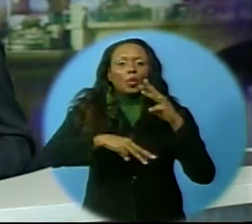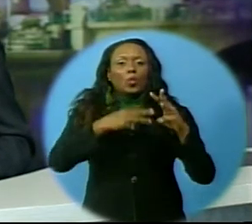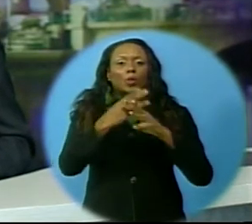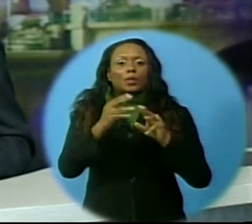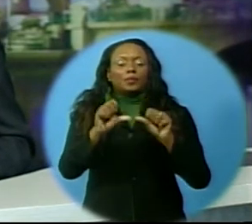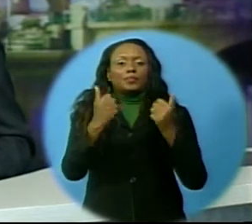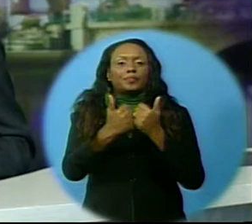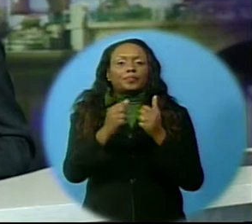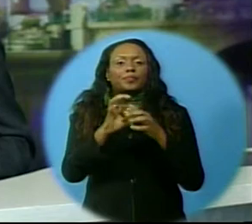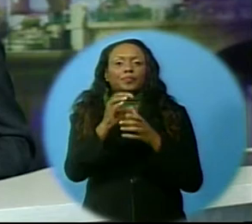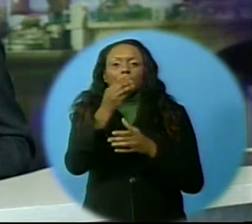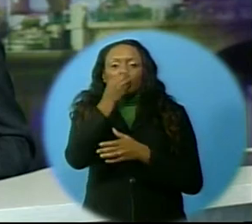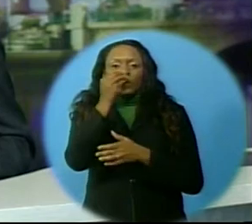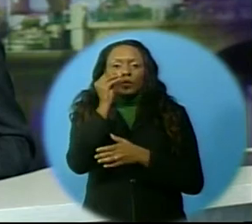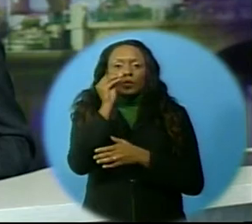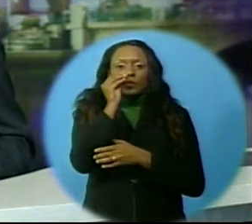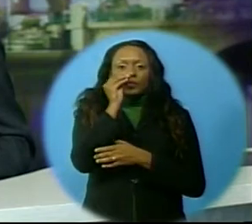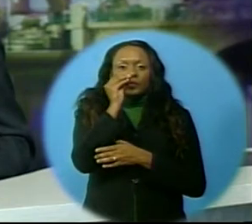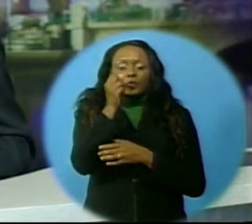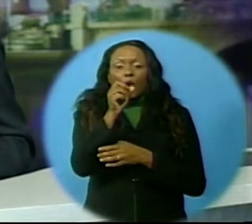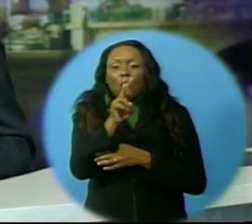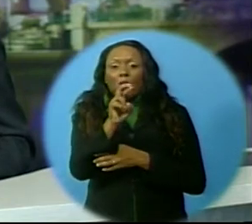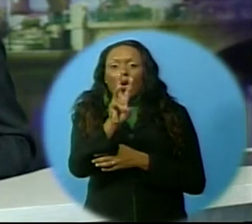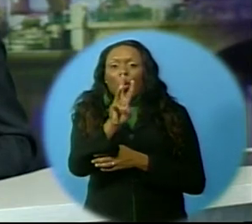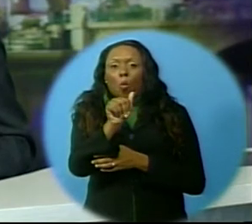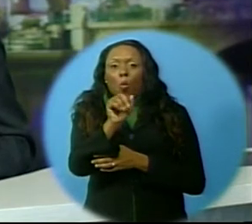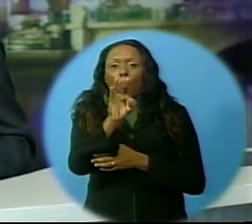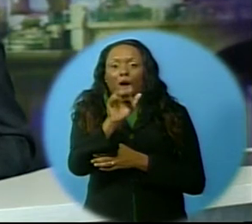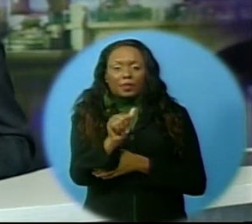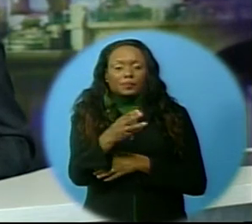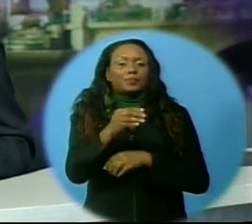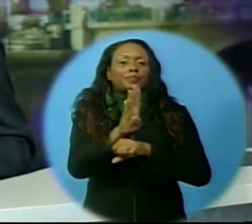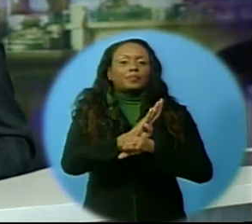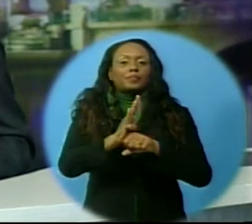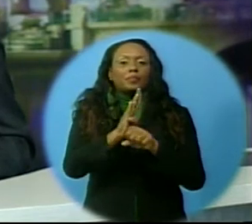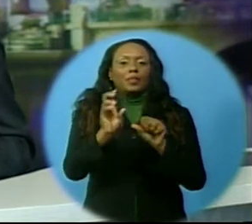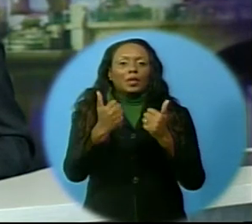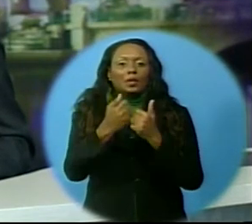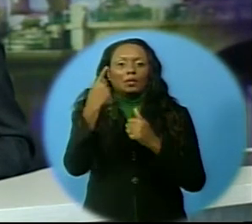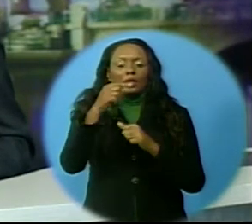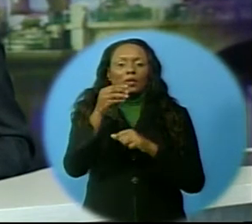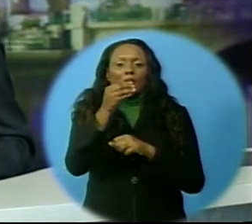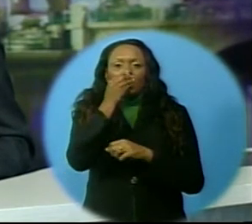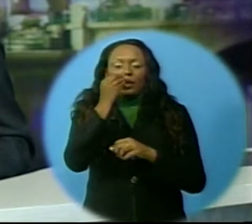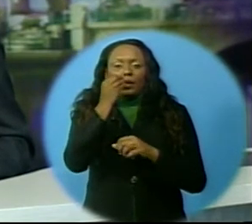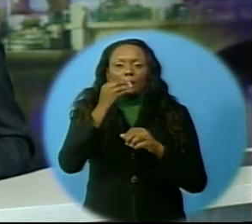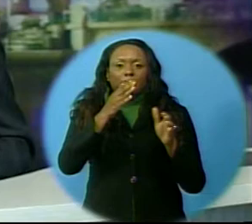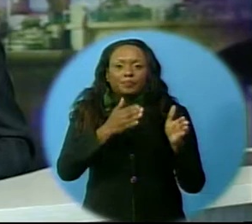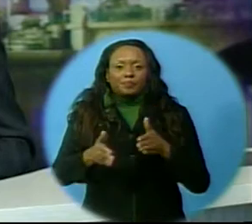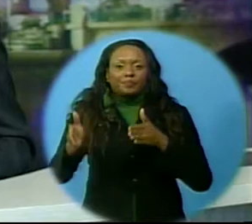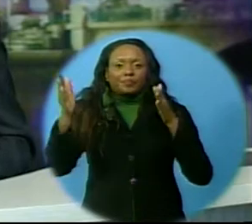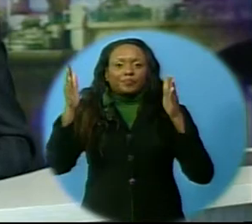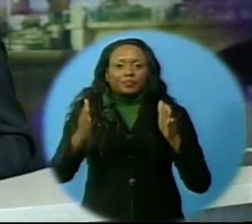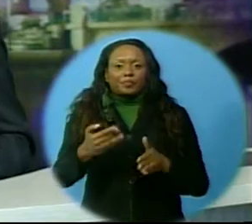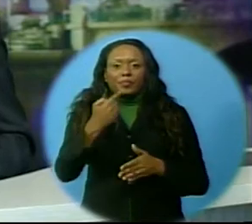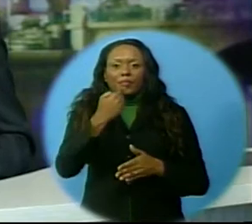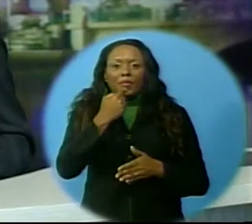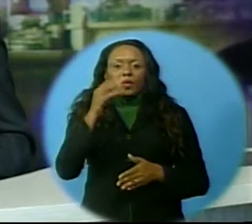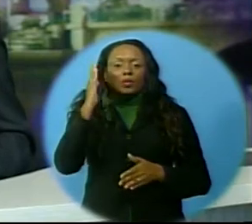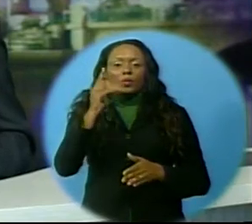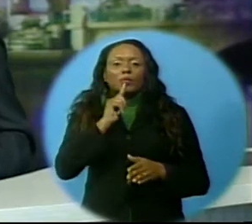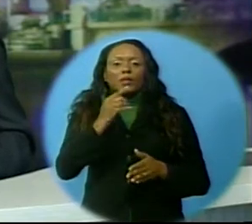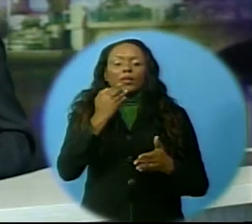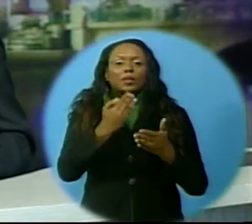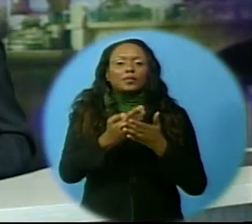World Association of Floral Artists, or WAFA, and Barbados Association of Flower Arrangers, or BAFA, Maurice Webster, says